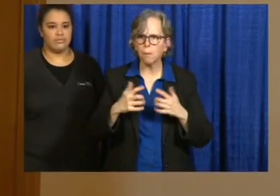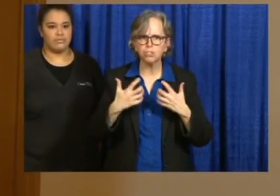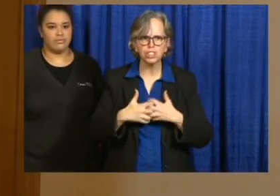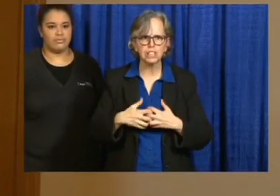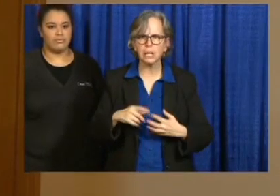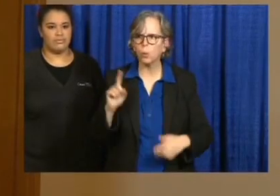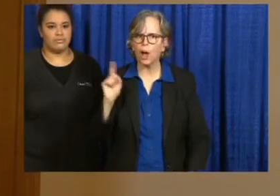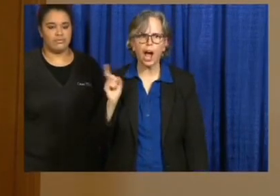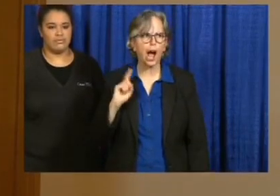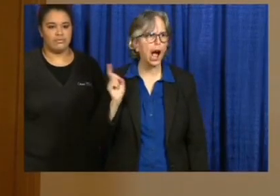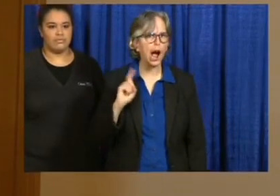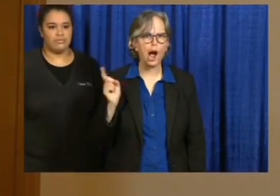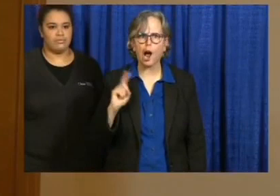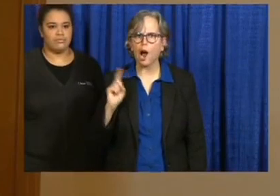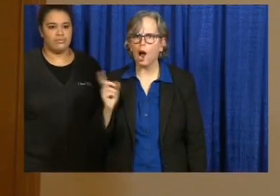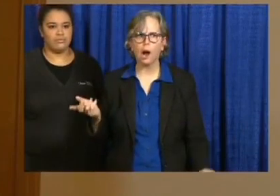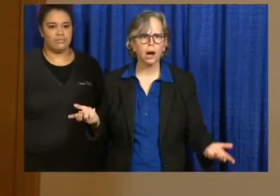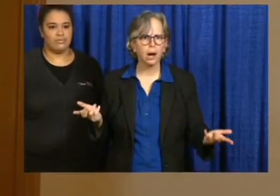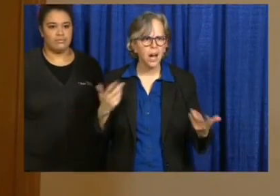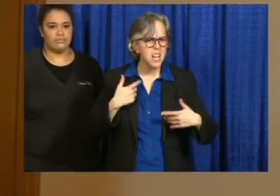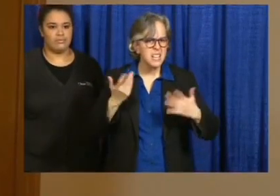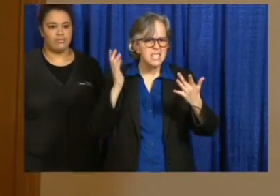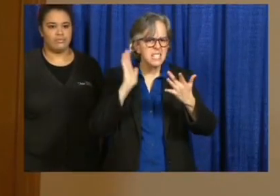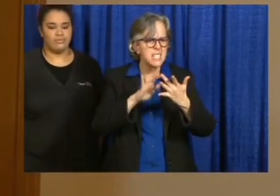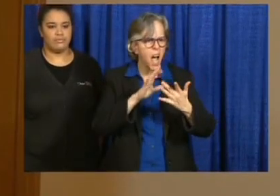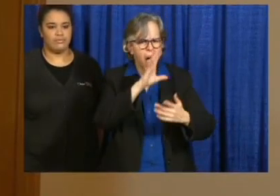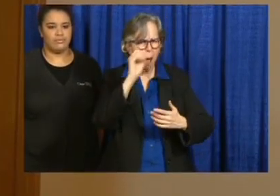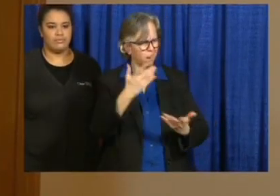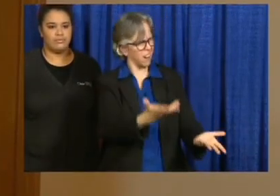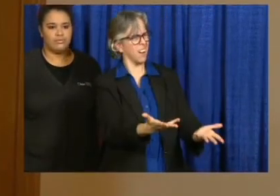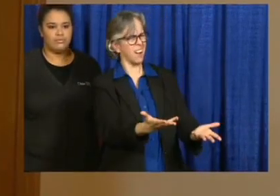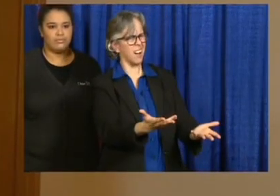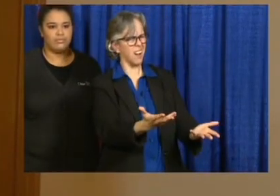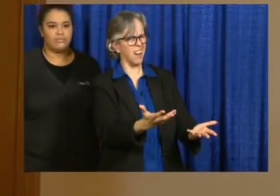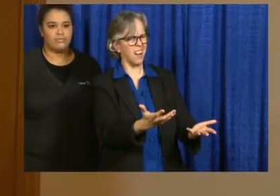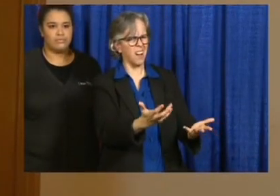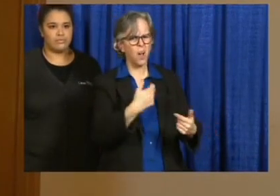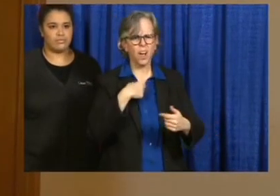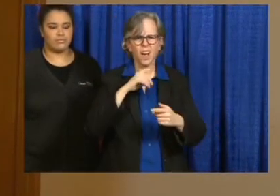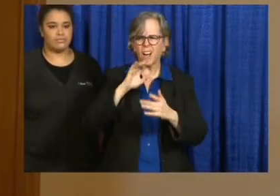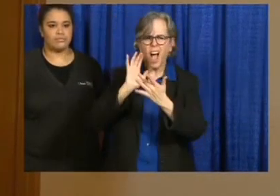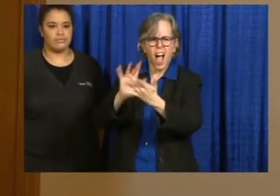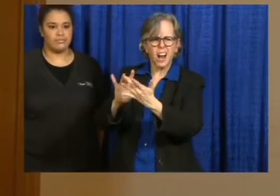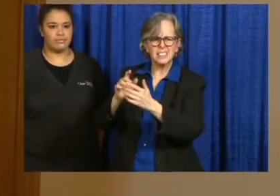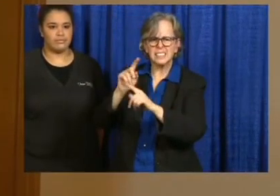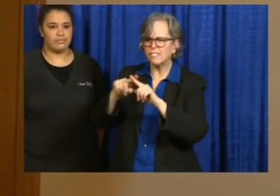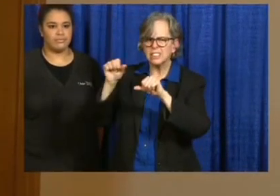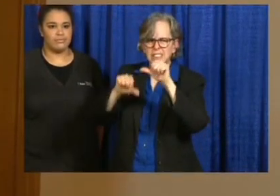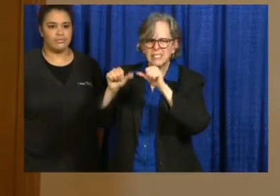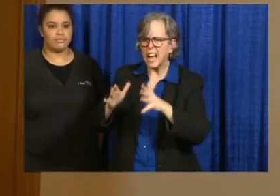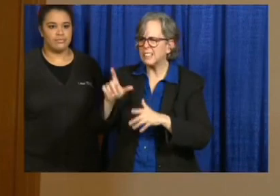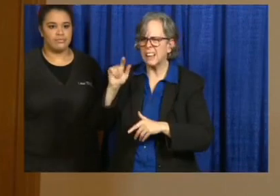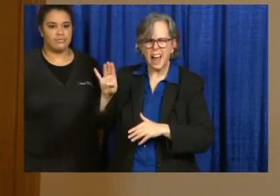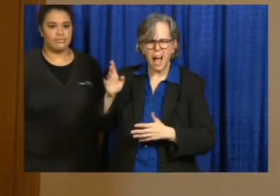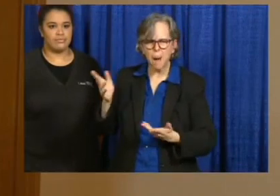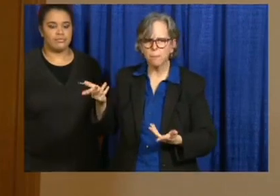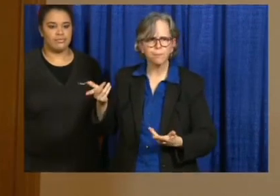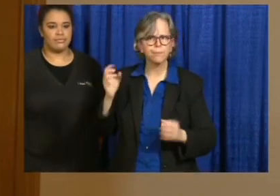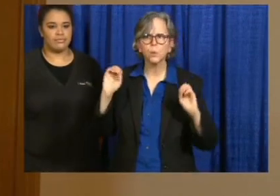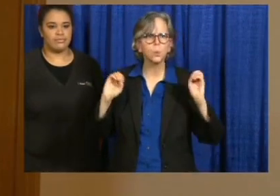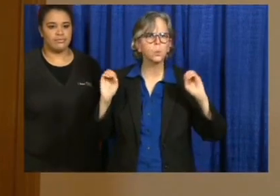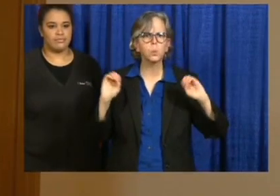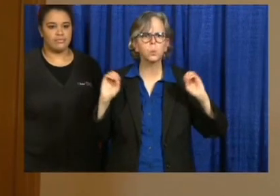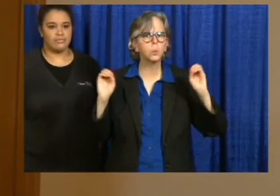talked directly with Roche. We've looked in every scientific laboratory. We've looked at all of these machines, cost quite a bit of money. How